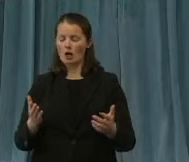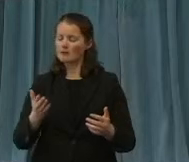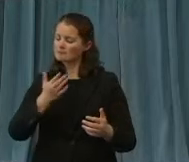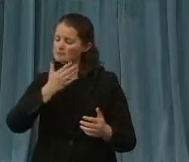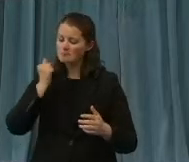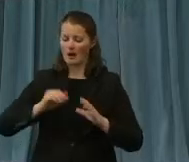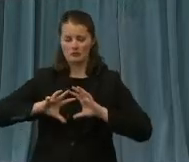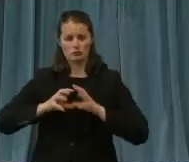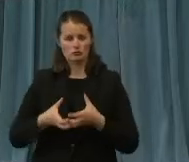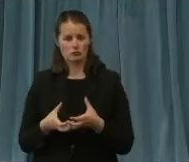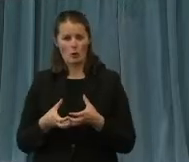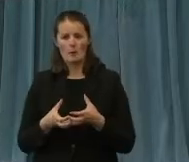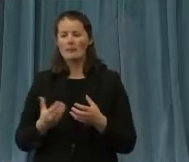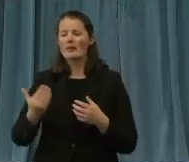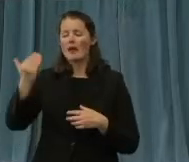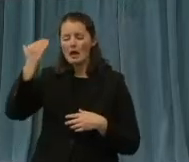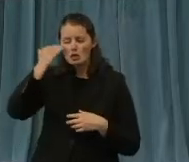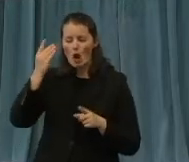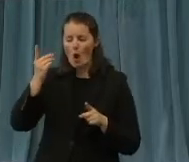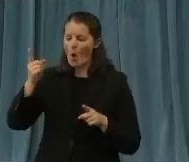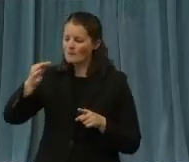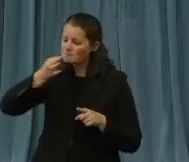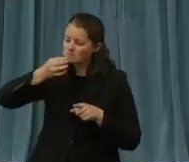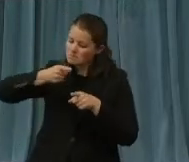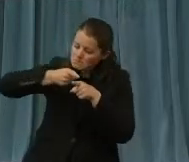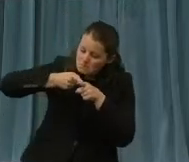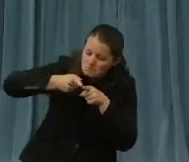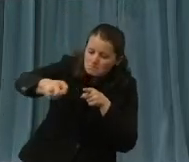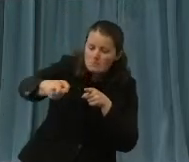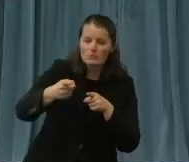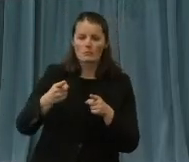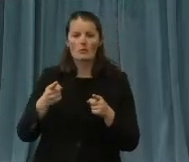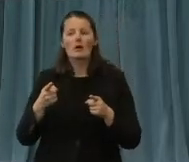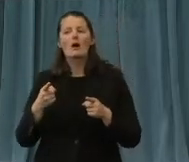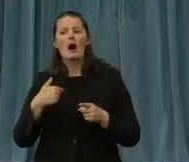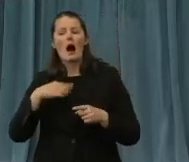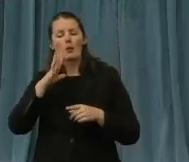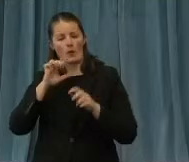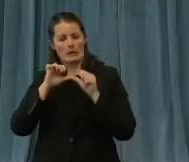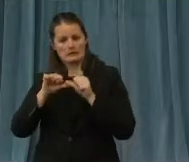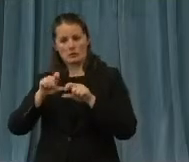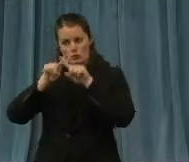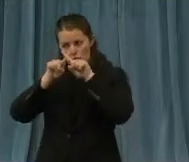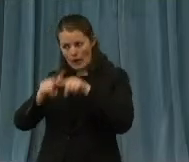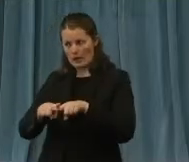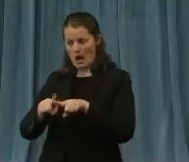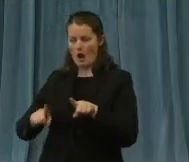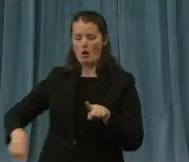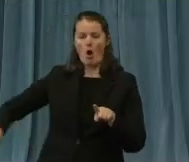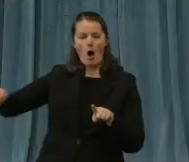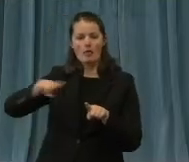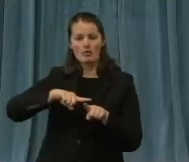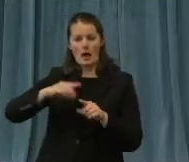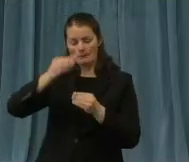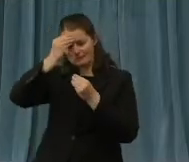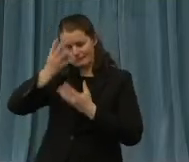about, and they are truly experts in their field, and I will continue to rely upon them for the information